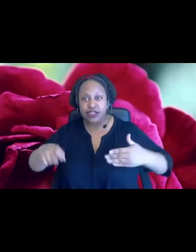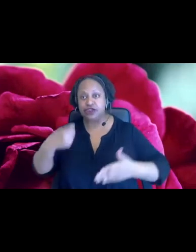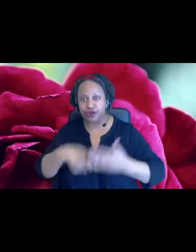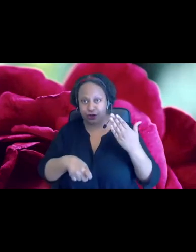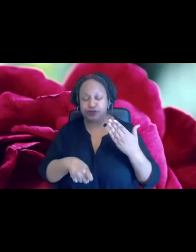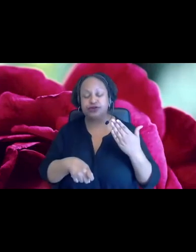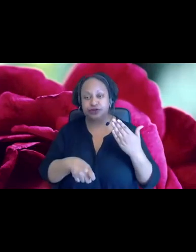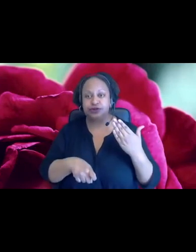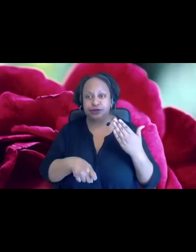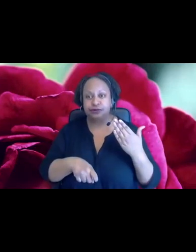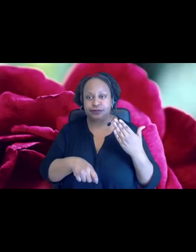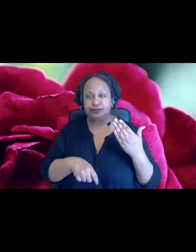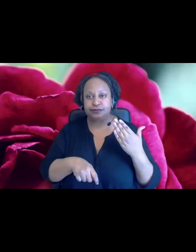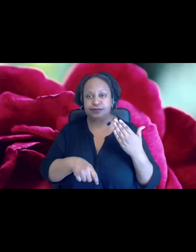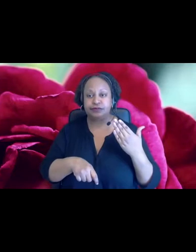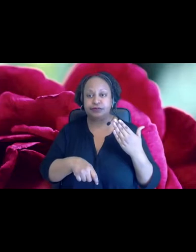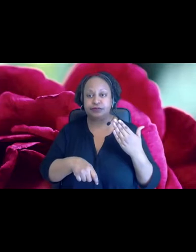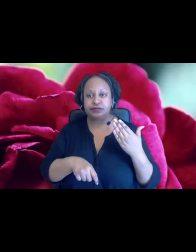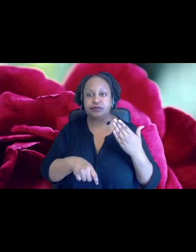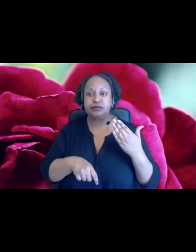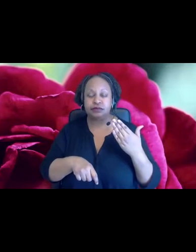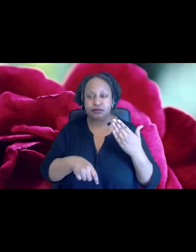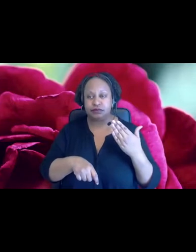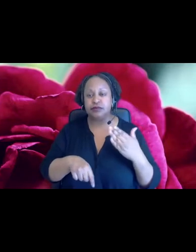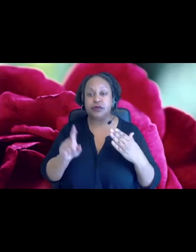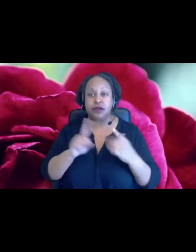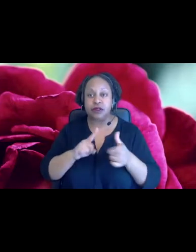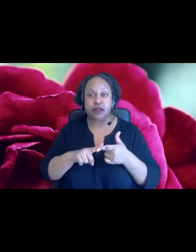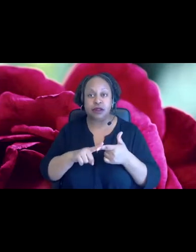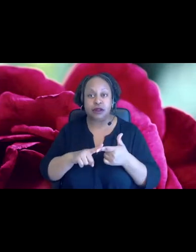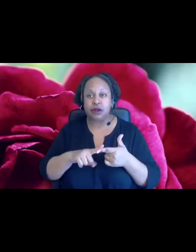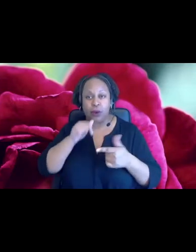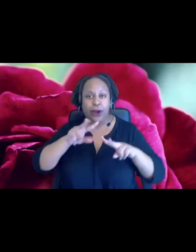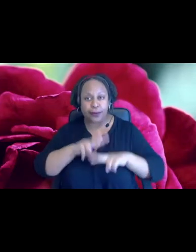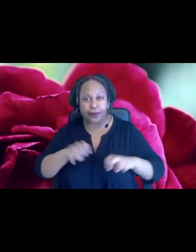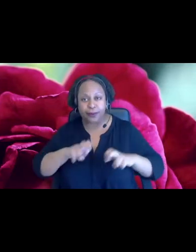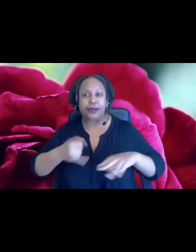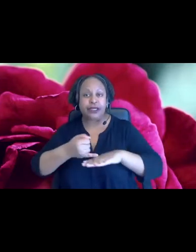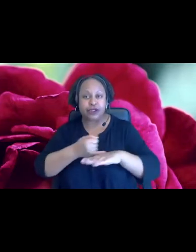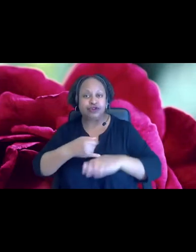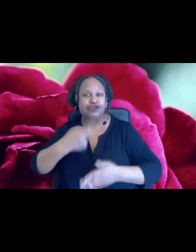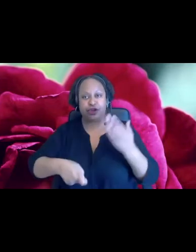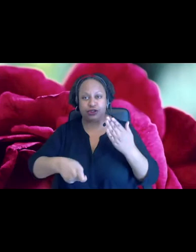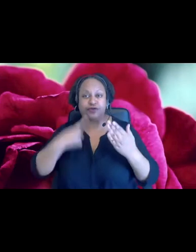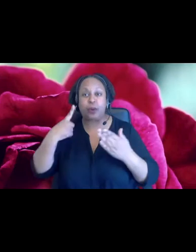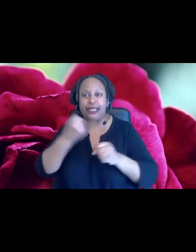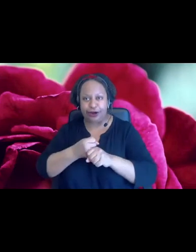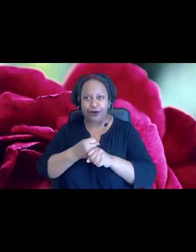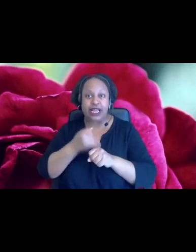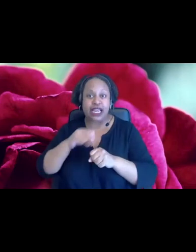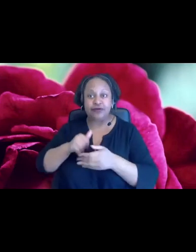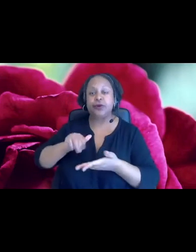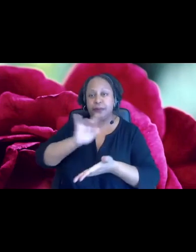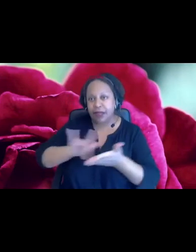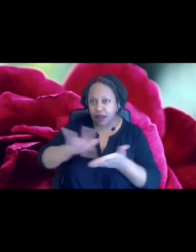you then don't get assessed interest for a year, as long as you pay it